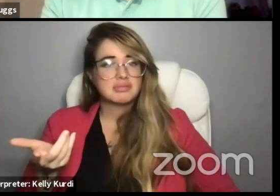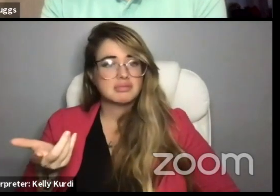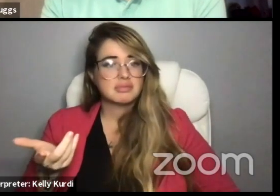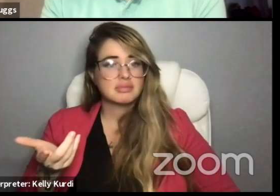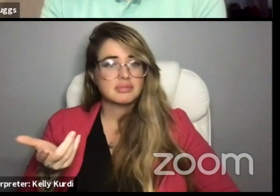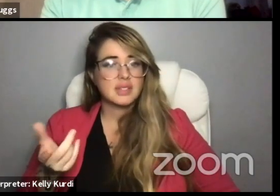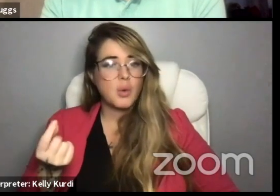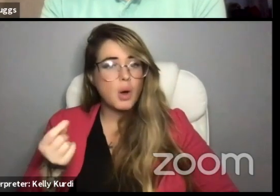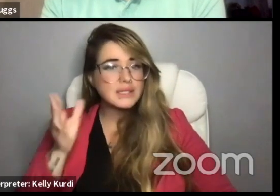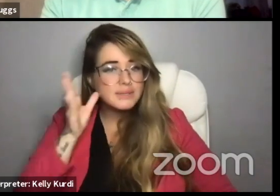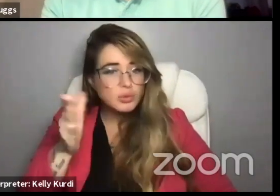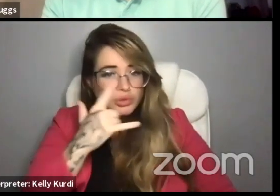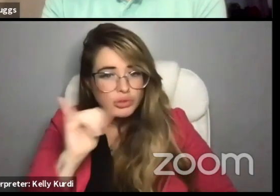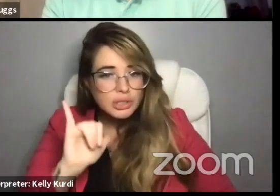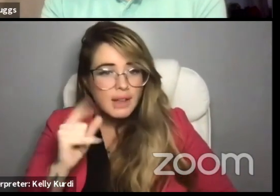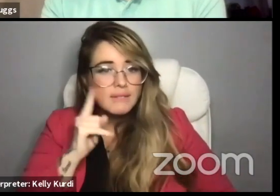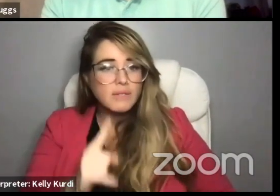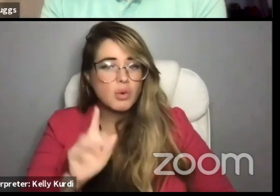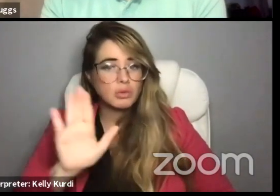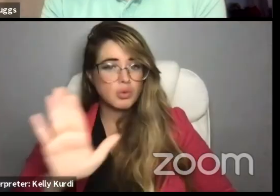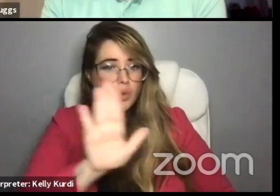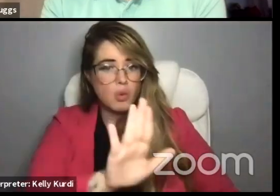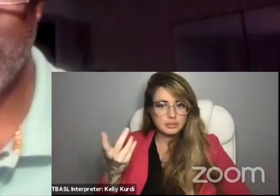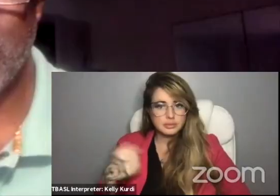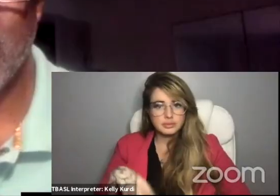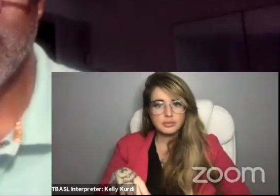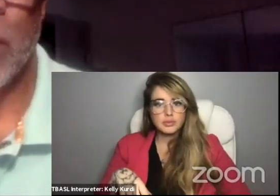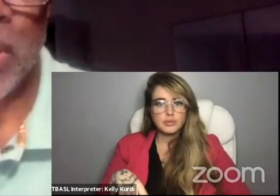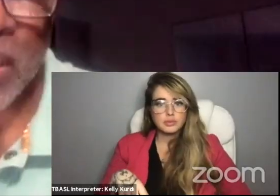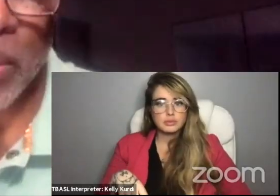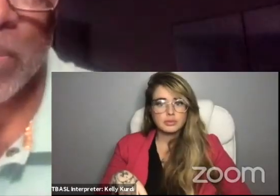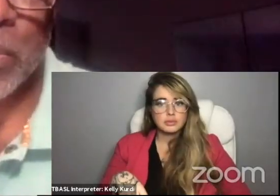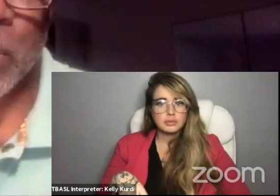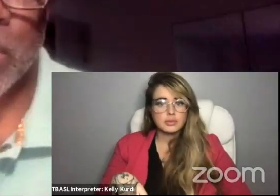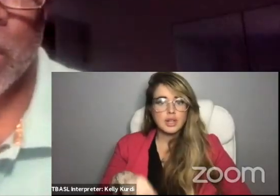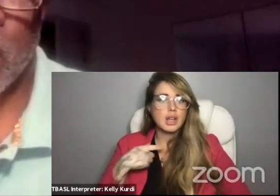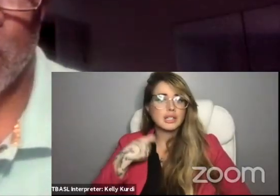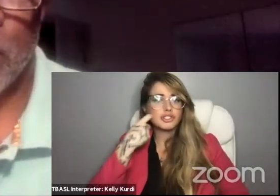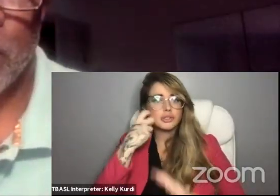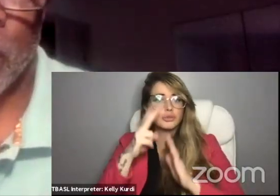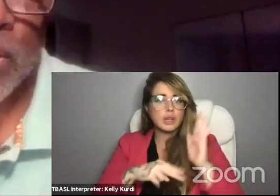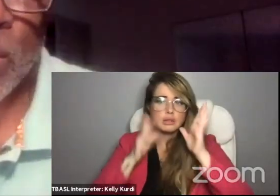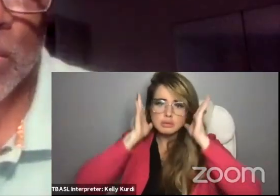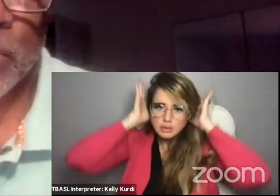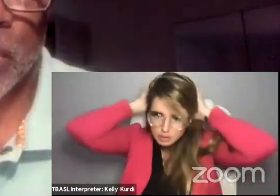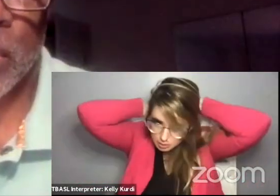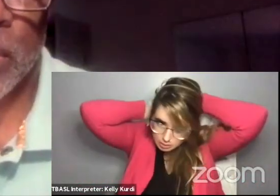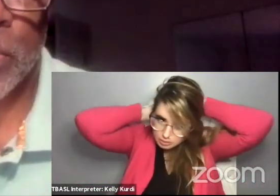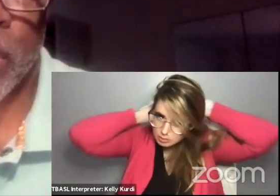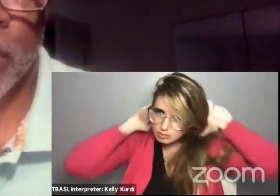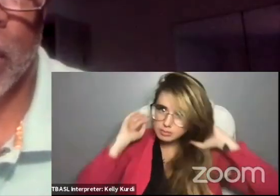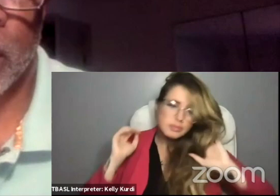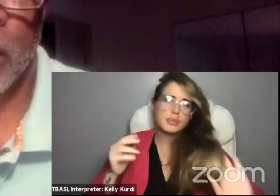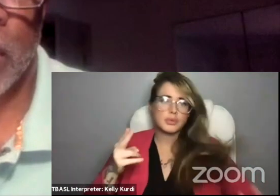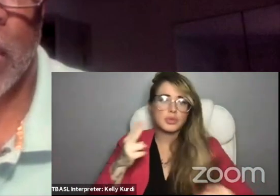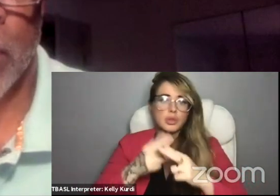You know, what does the future hold for your own investigations? The piece I read was or is called Severe Clear. It's